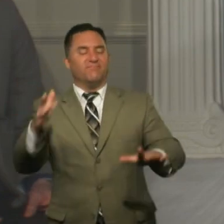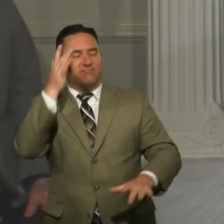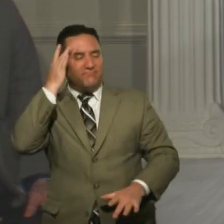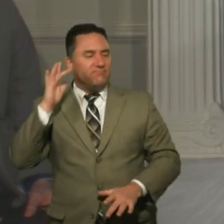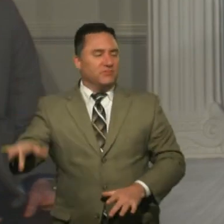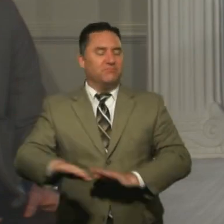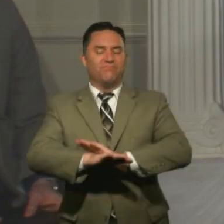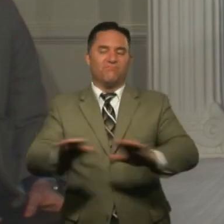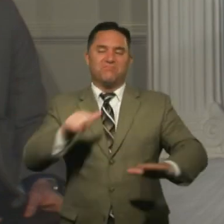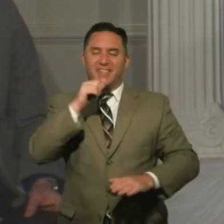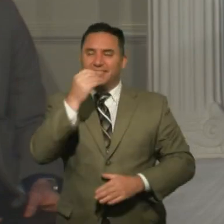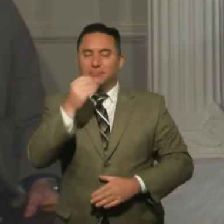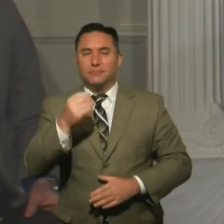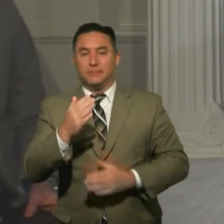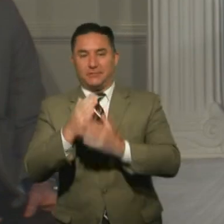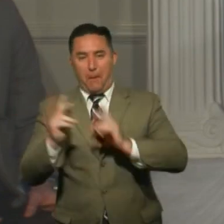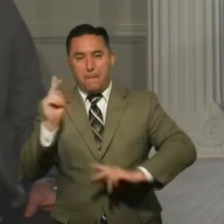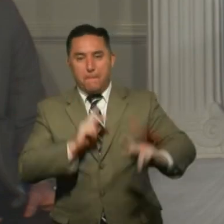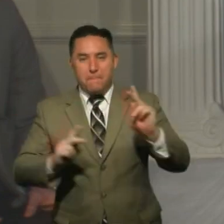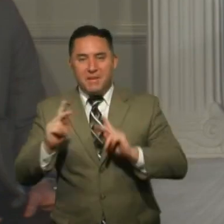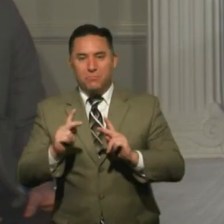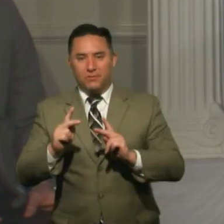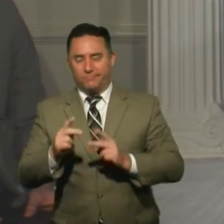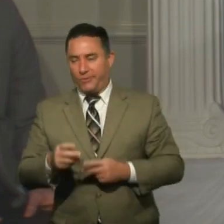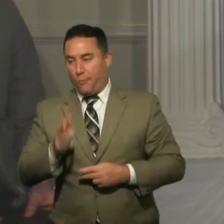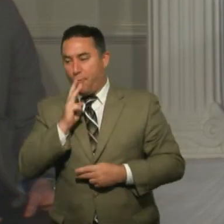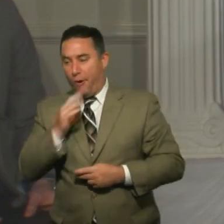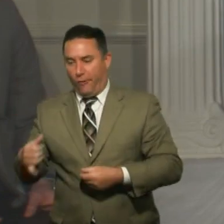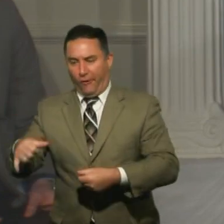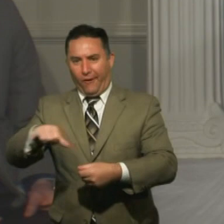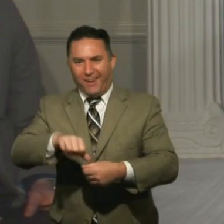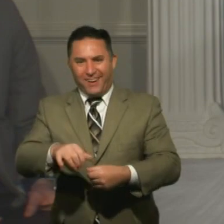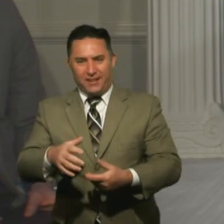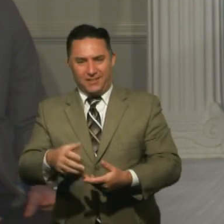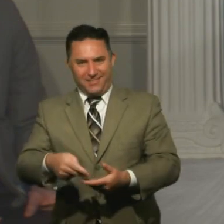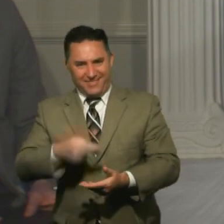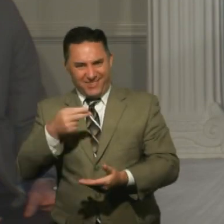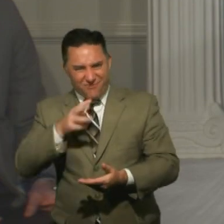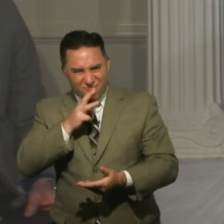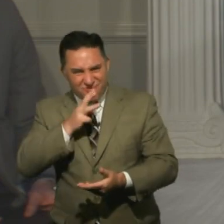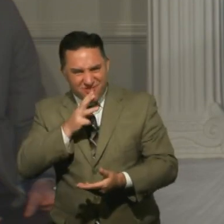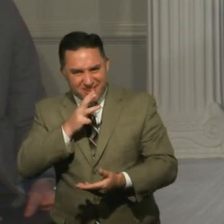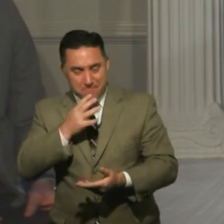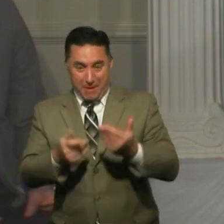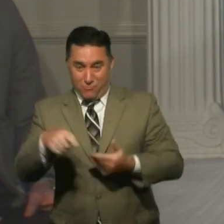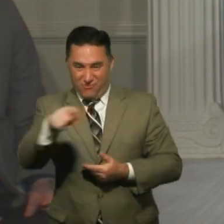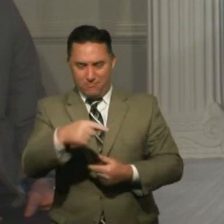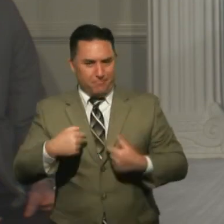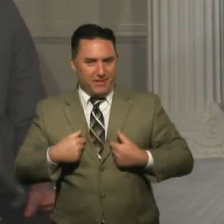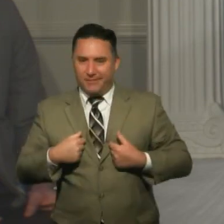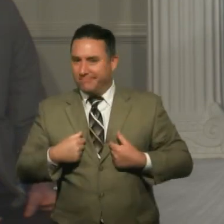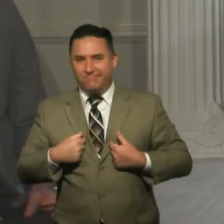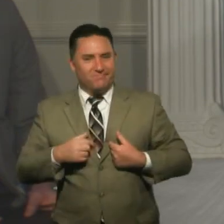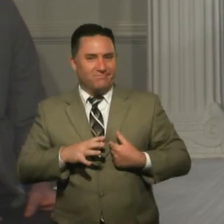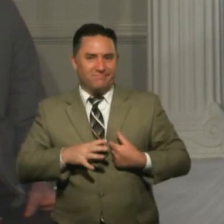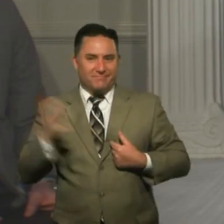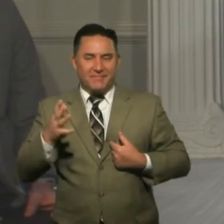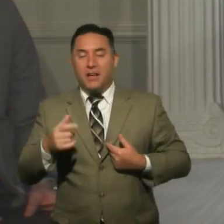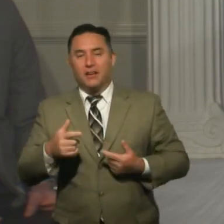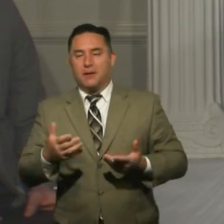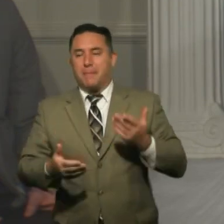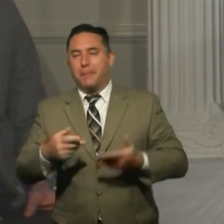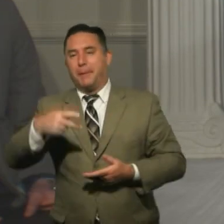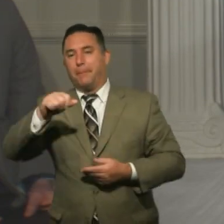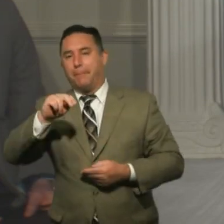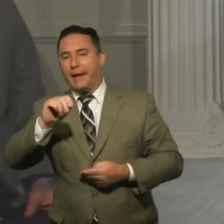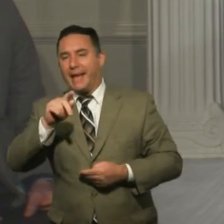not eating it? And I know there's some people who actually put water in their cereal and eat it that way. Now maybe that's you, that is definitely not me. Or maybe you make